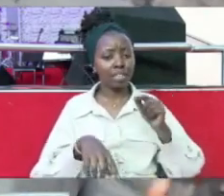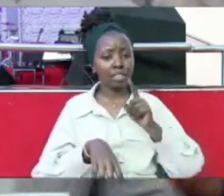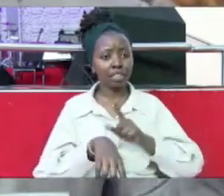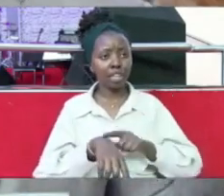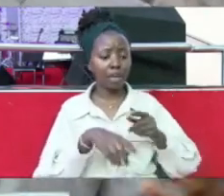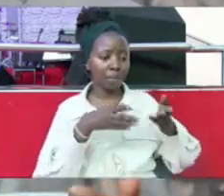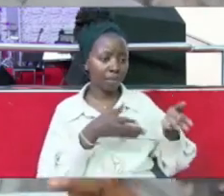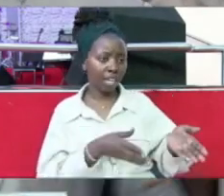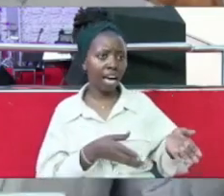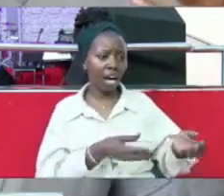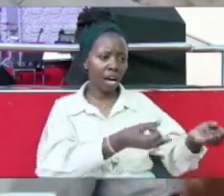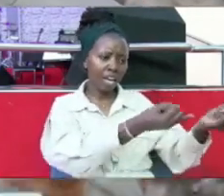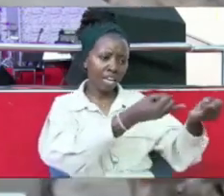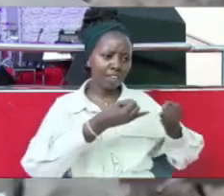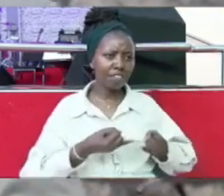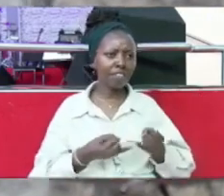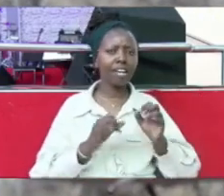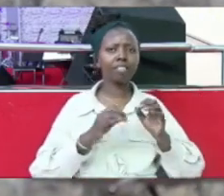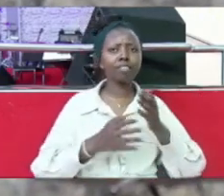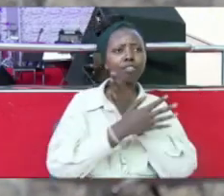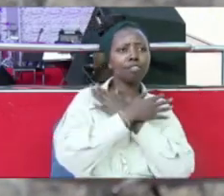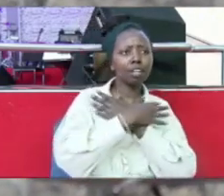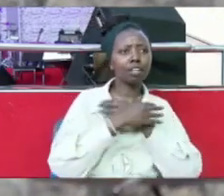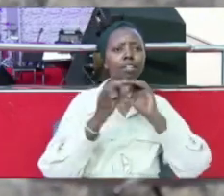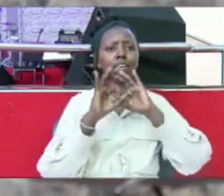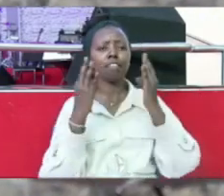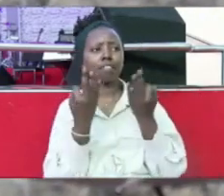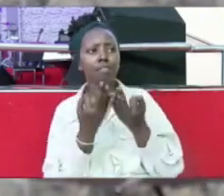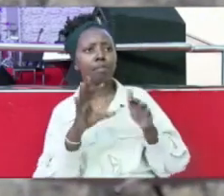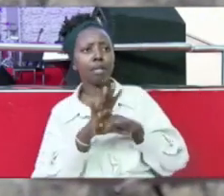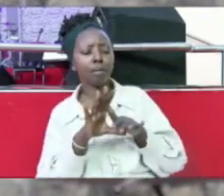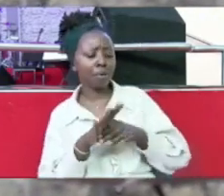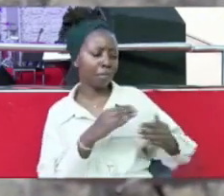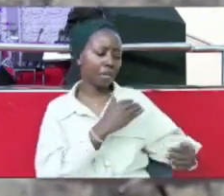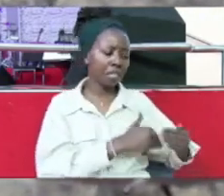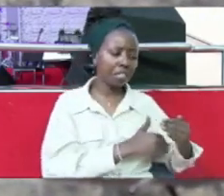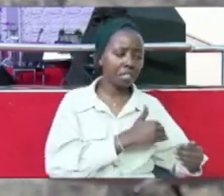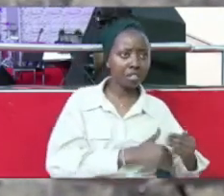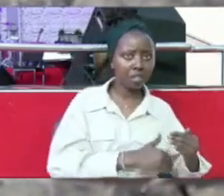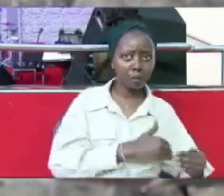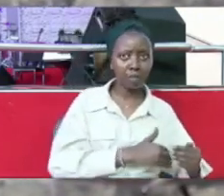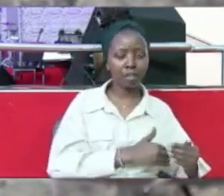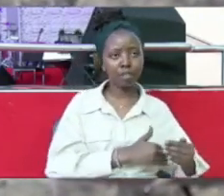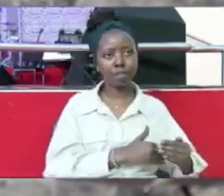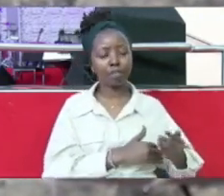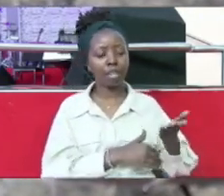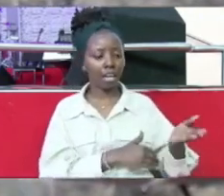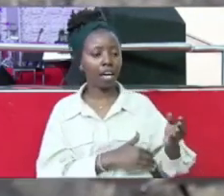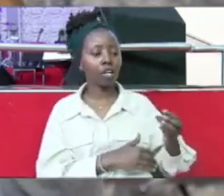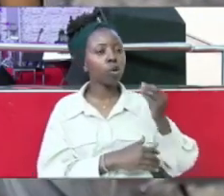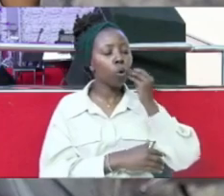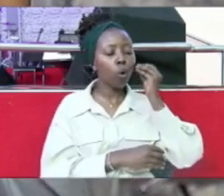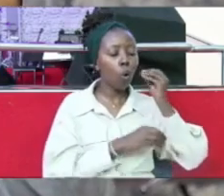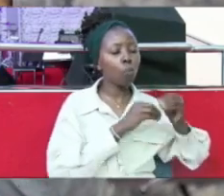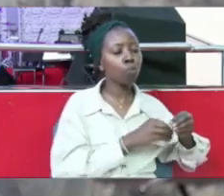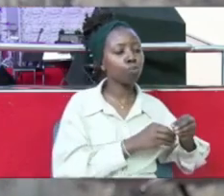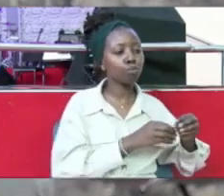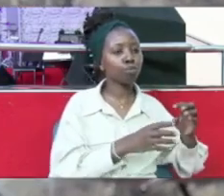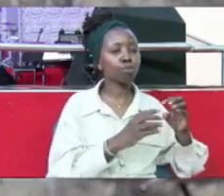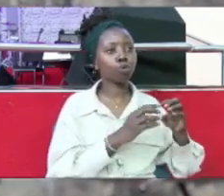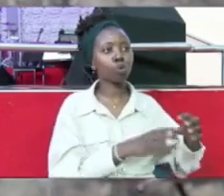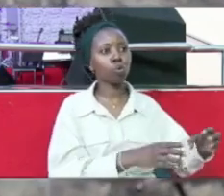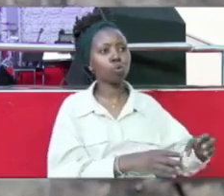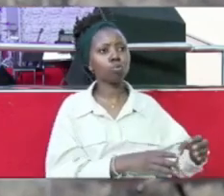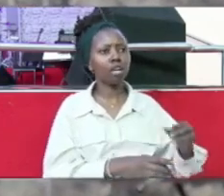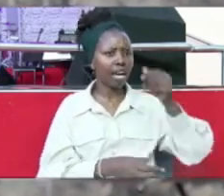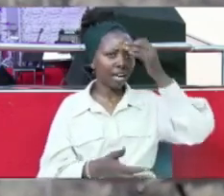our friends, our family members, our neighbors. Ila tunafaa kualika wa watu ambao ni wa familia na majirani. Trusting that God is going to change and